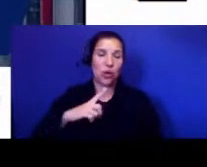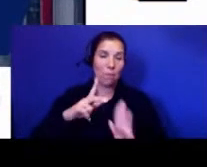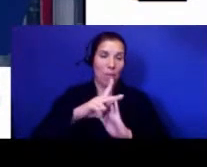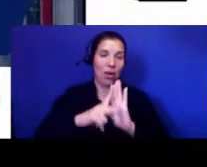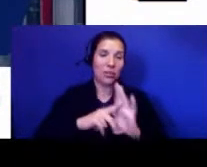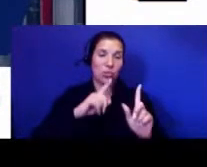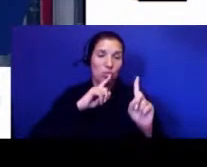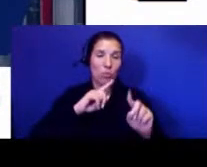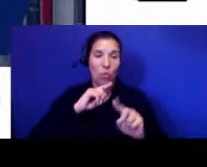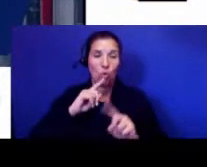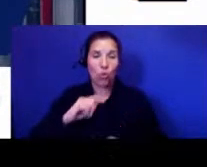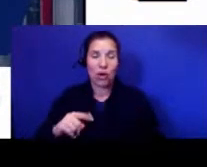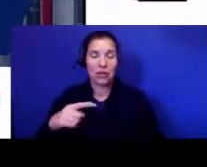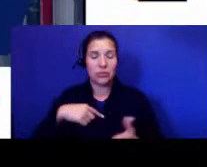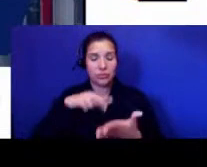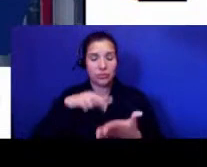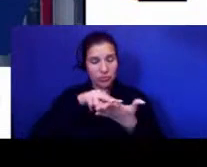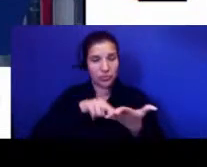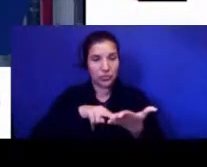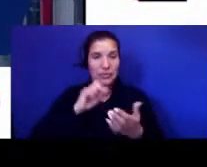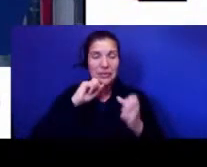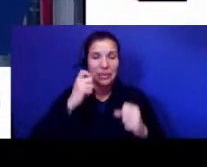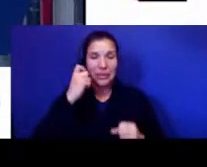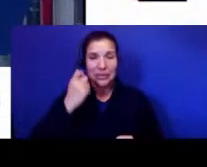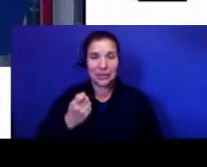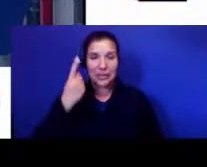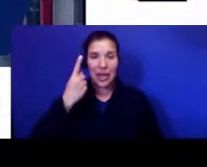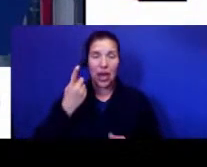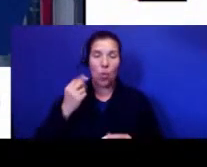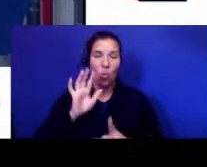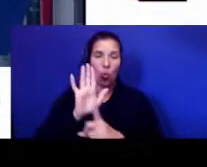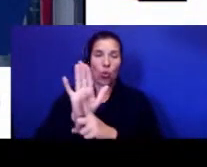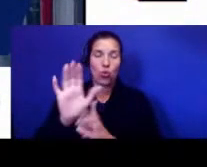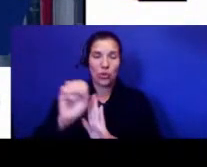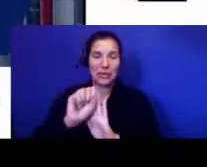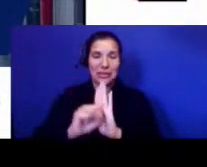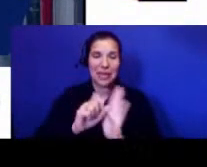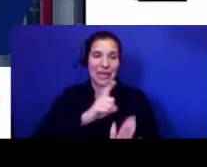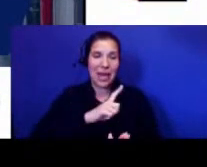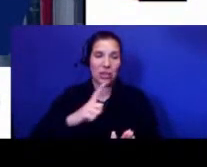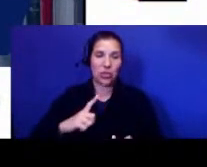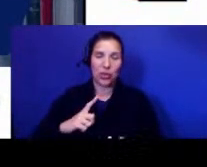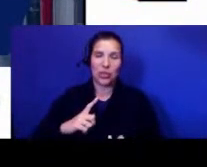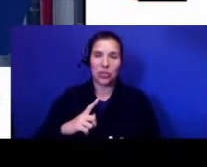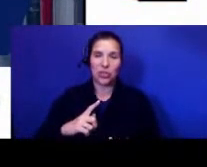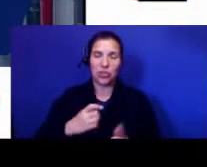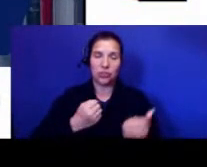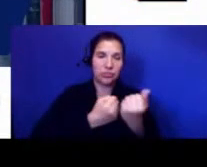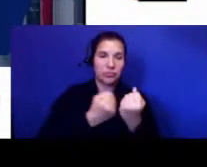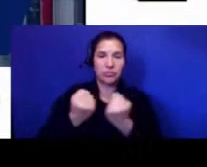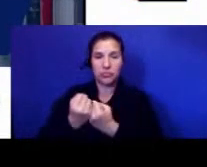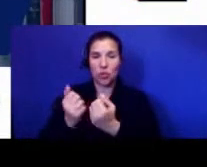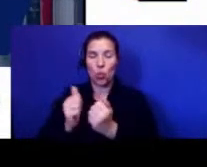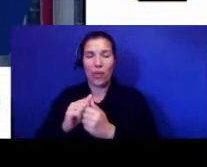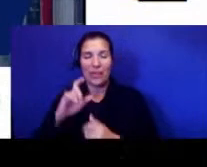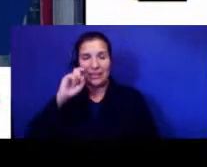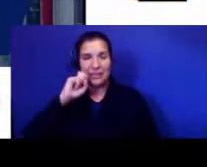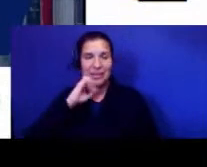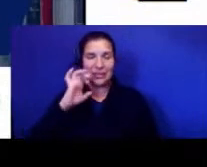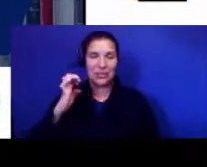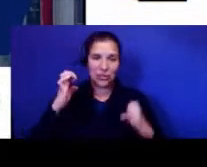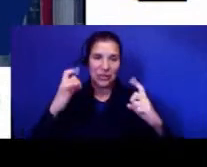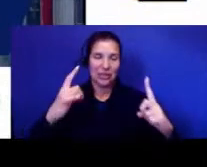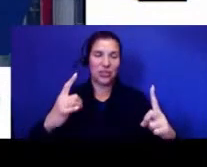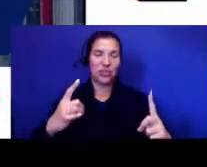reports that allow you to understand where your state legislation sits around sex education. And